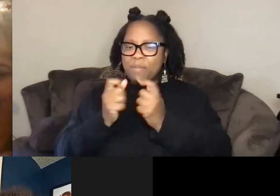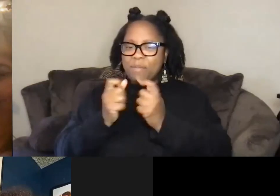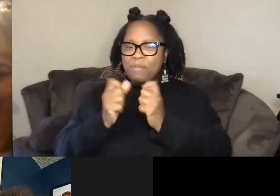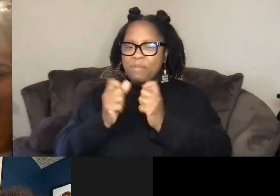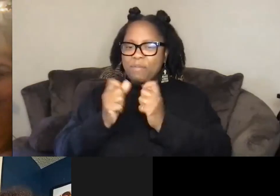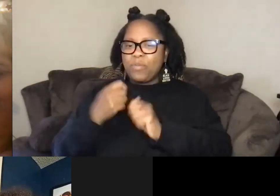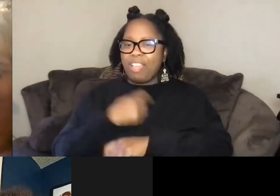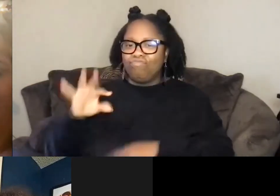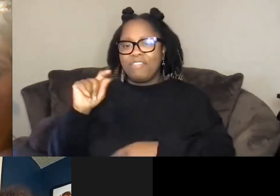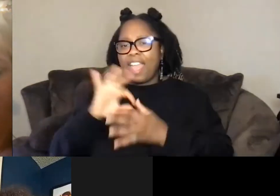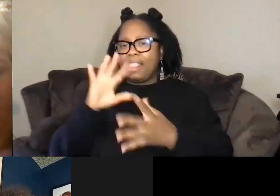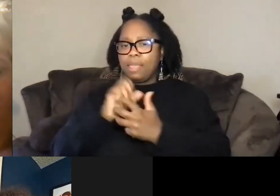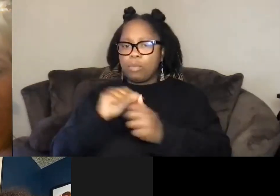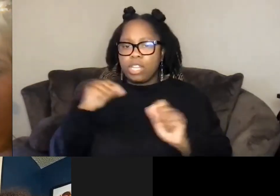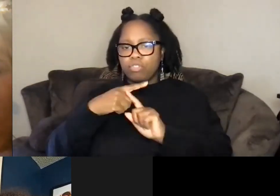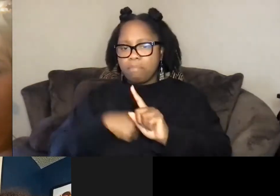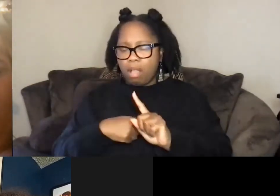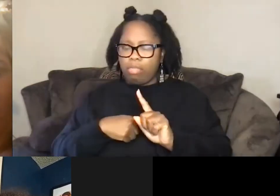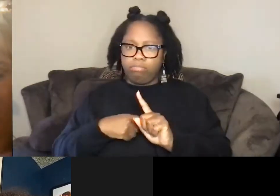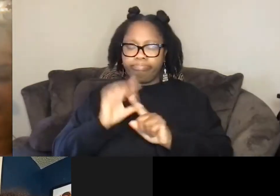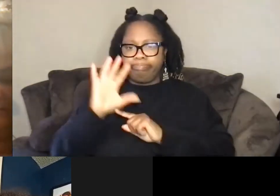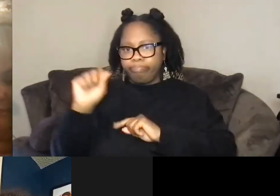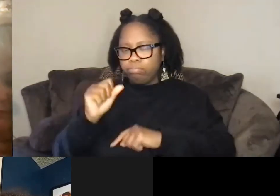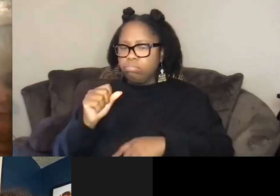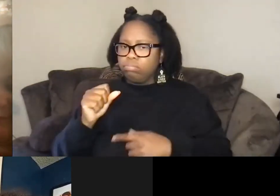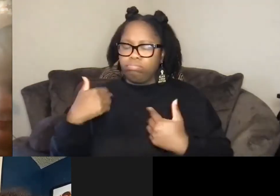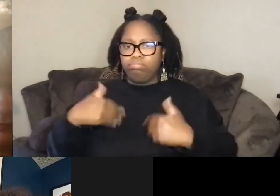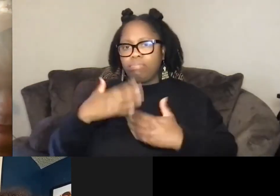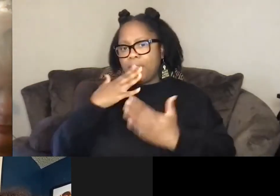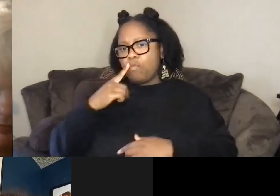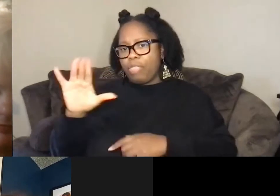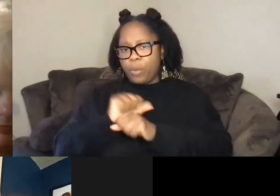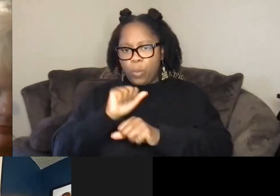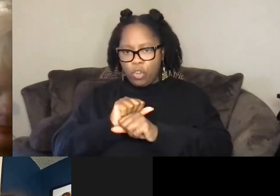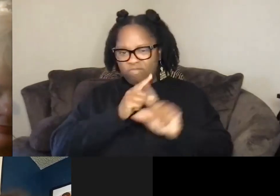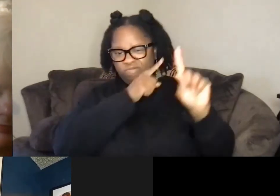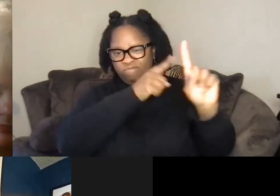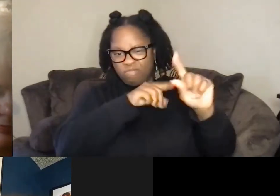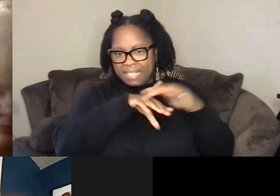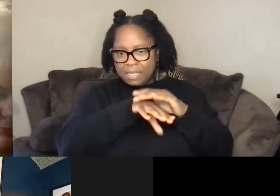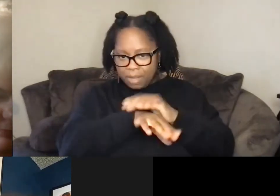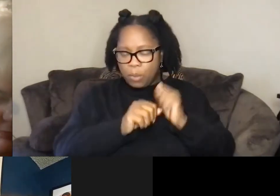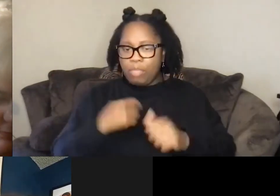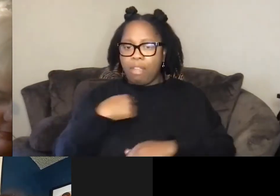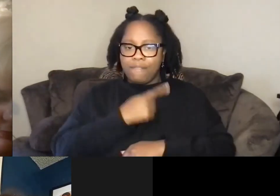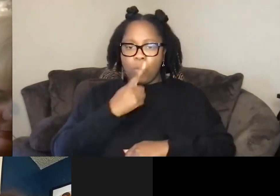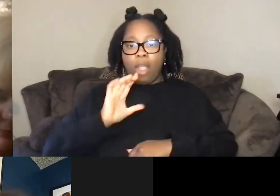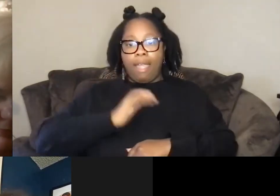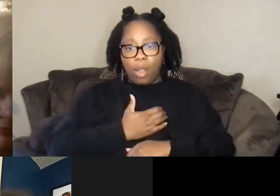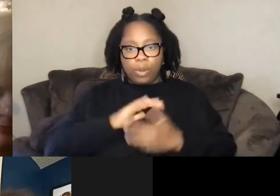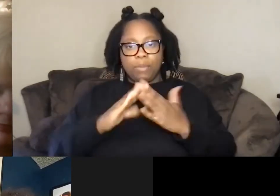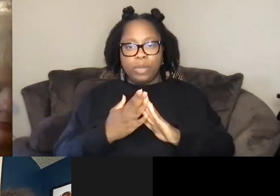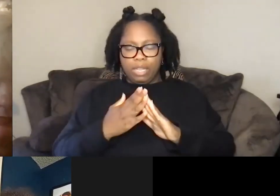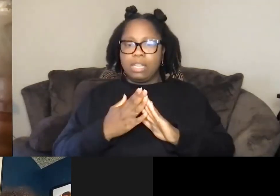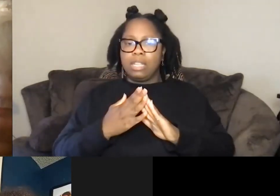Fantastic. We are so grateful for their work towards accessibility with us, for our community, and with all of